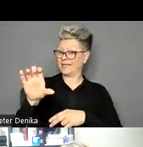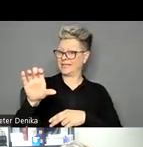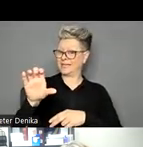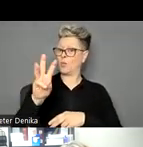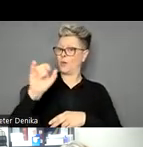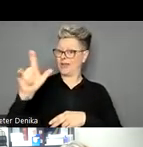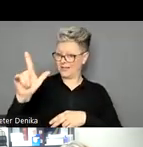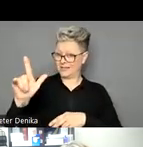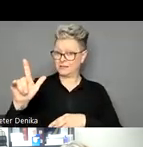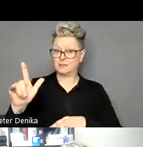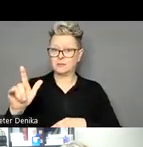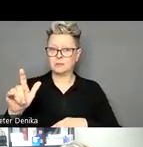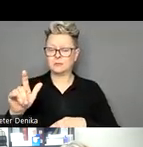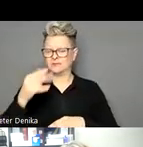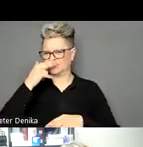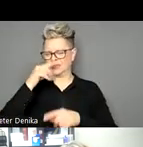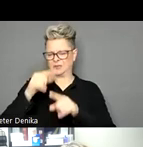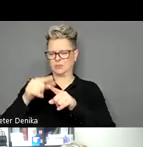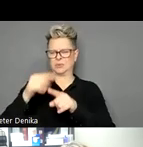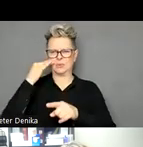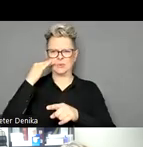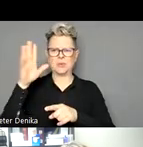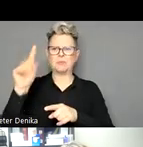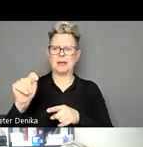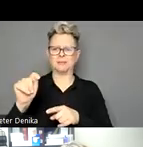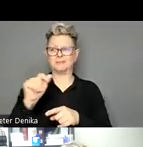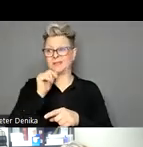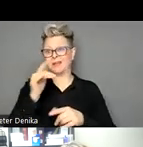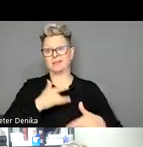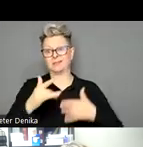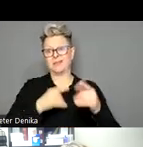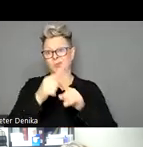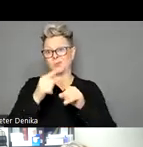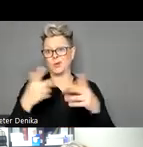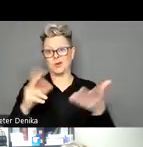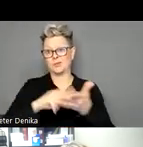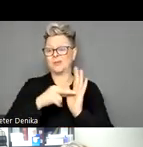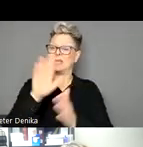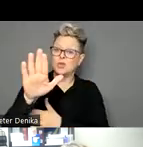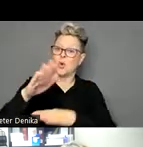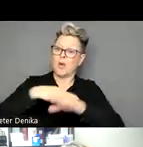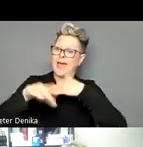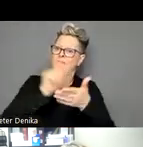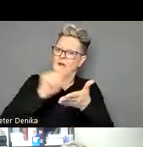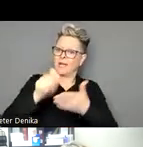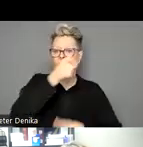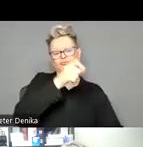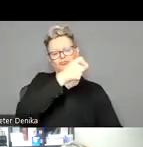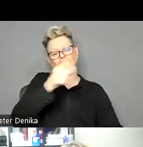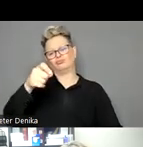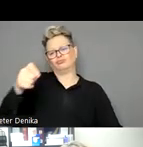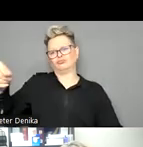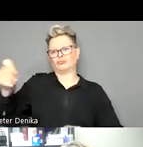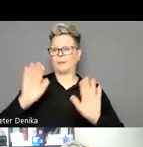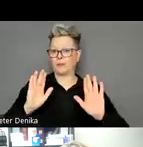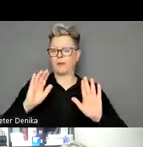It's such a fun term, but it's not that exciting, really. It just means it's all in your own handwriting. And if